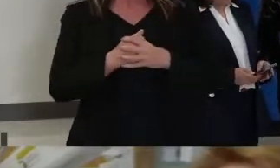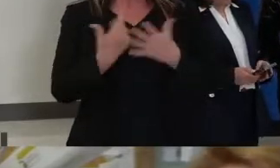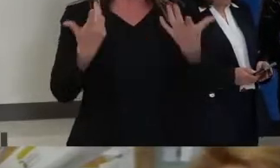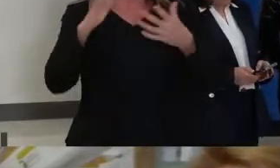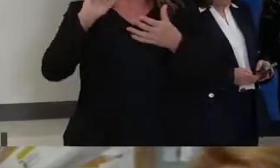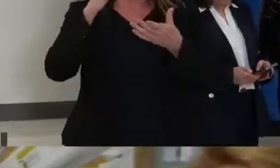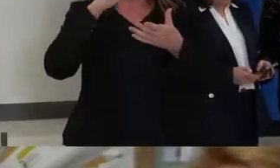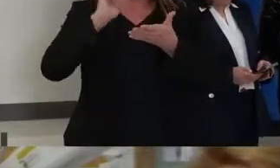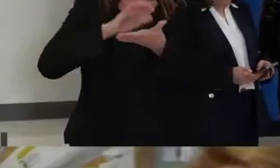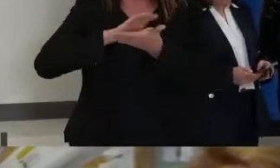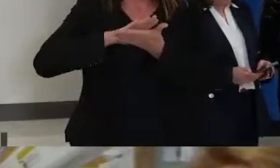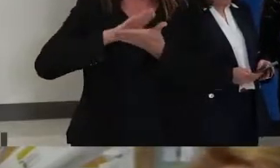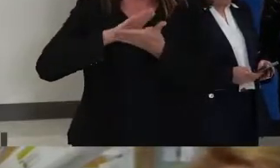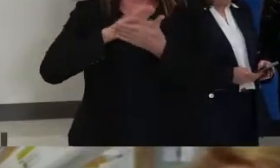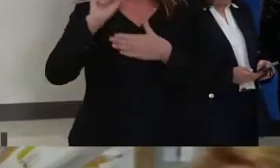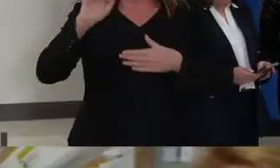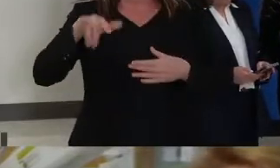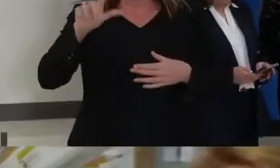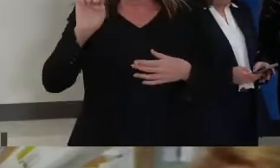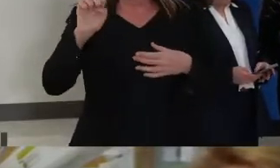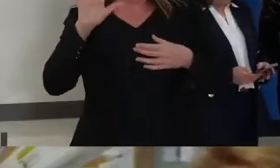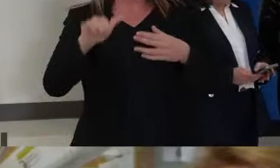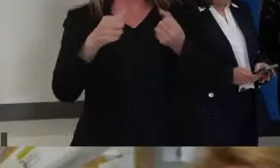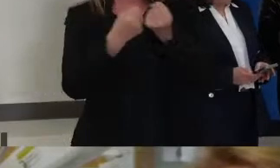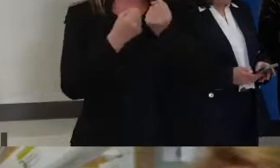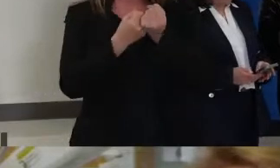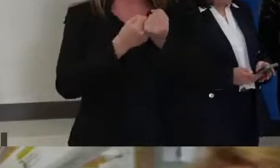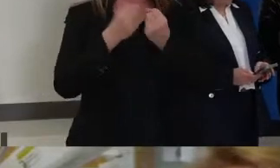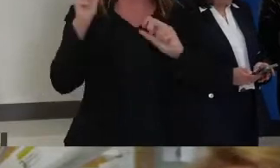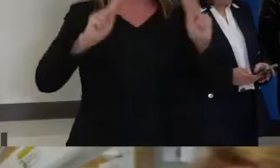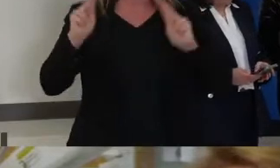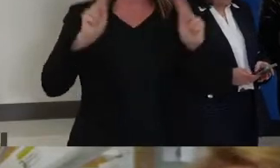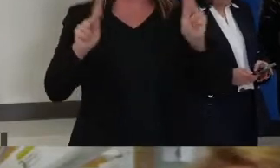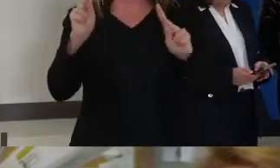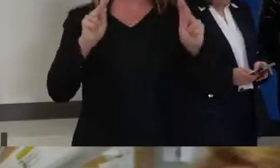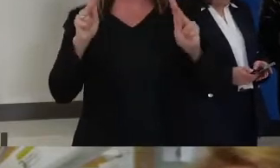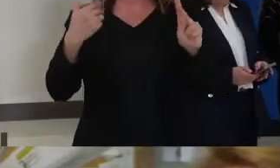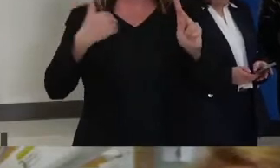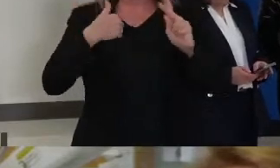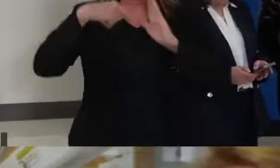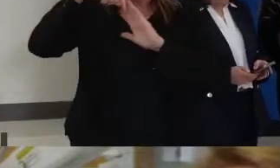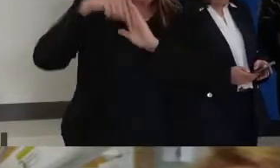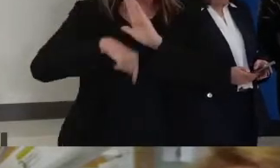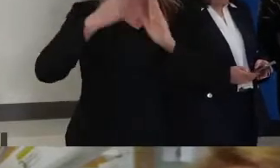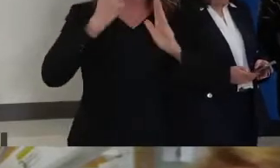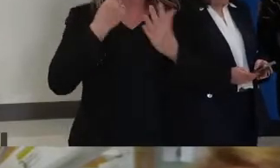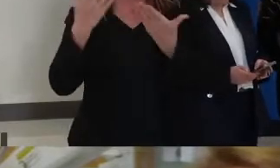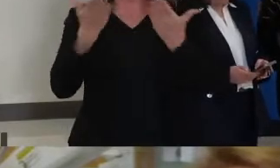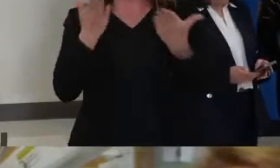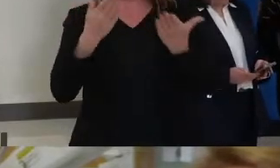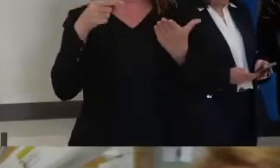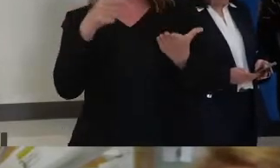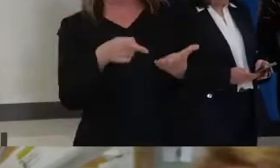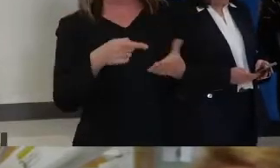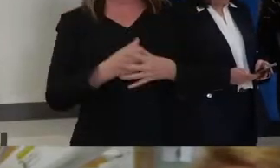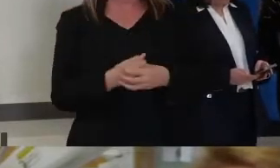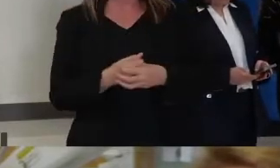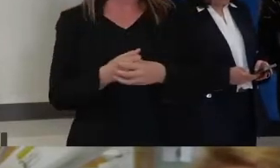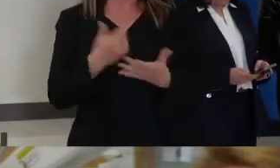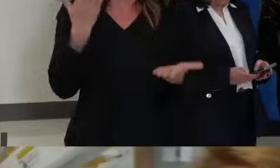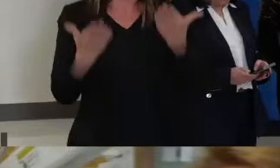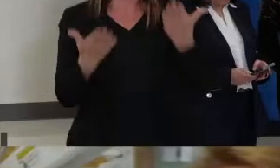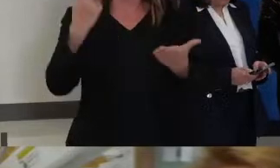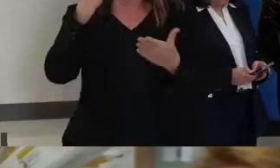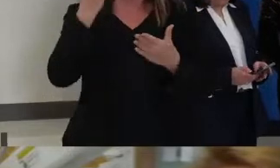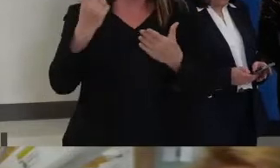campus-style setting that supports individuals to get intensive services on site. You might see some